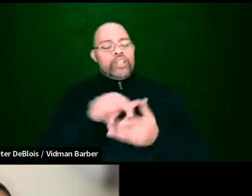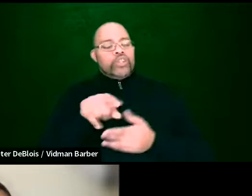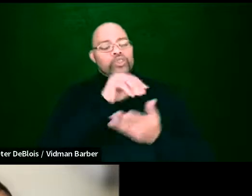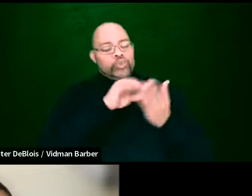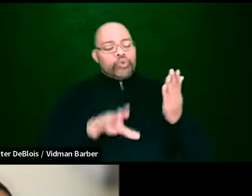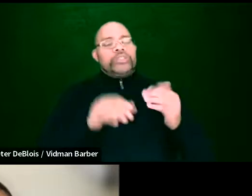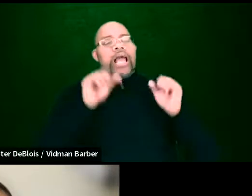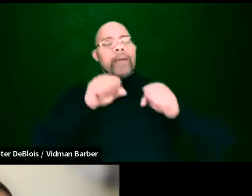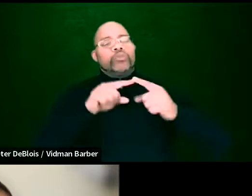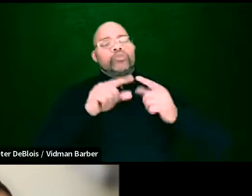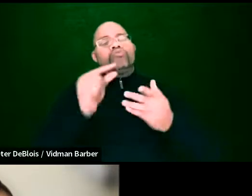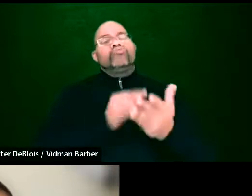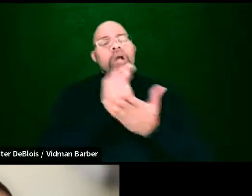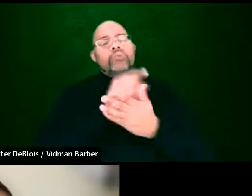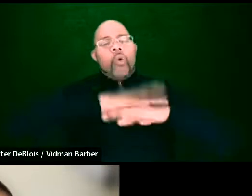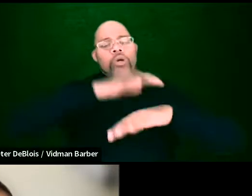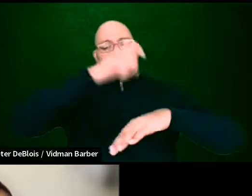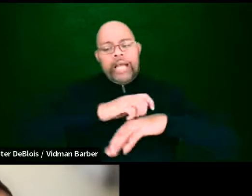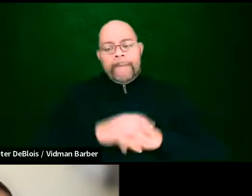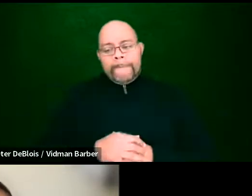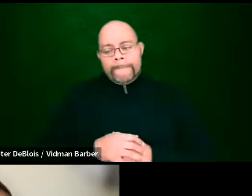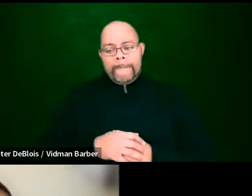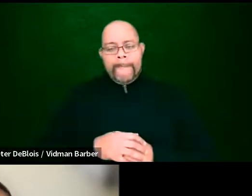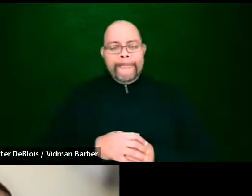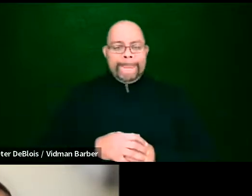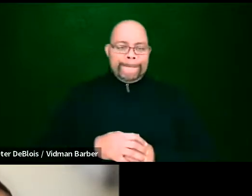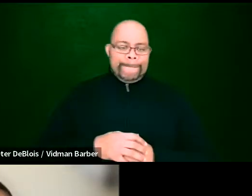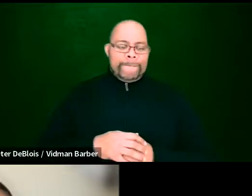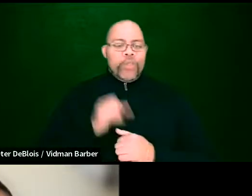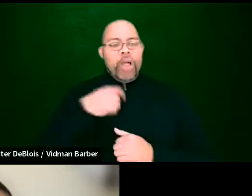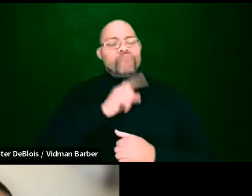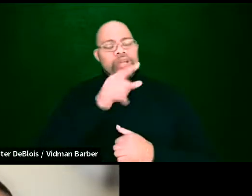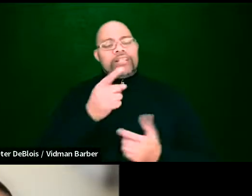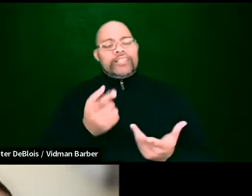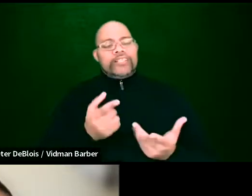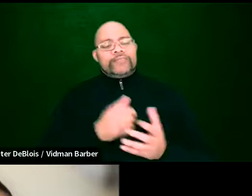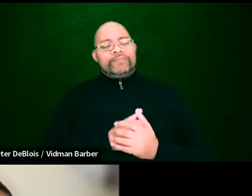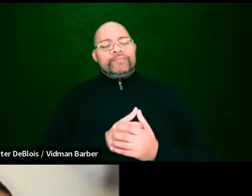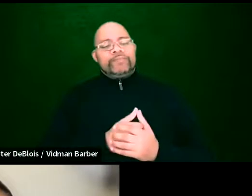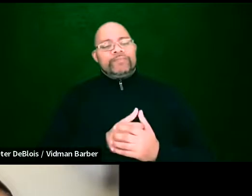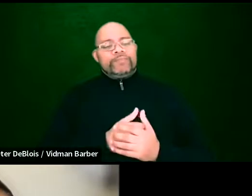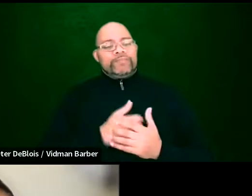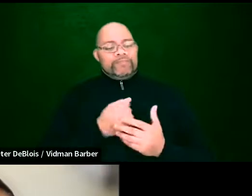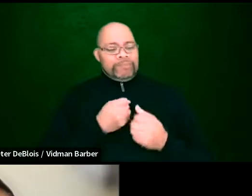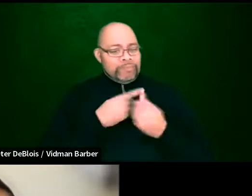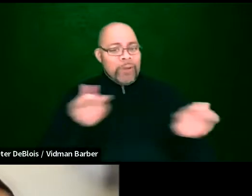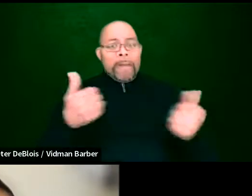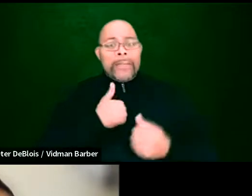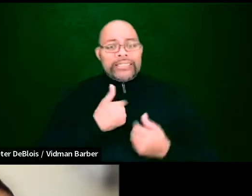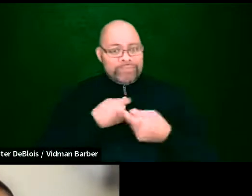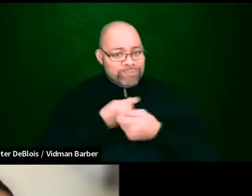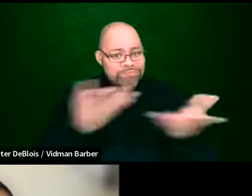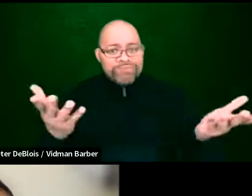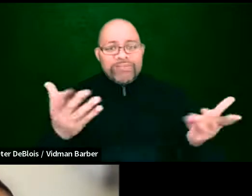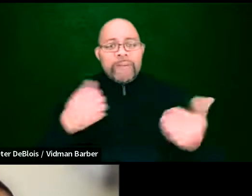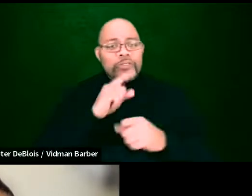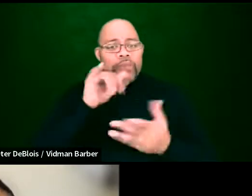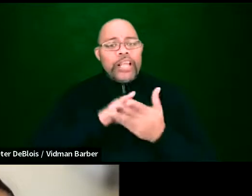students are able to graduate on time. So I'm really putting myself out there to make sure that these students